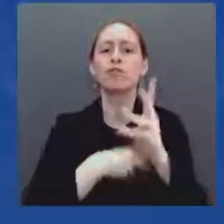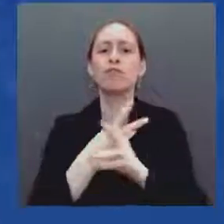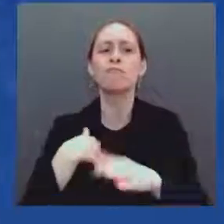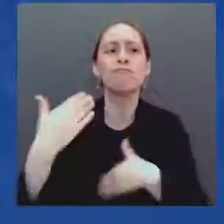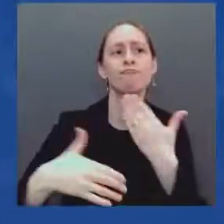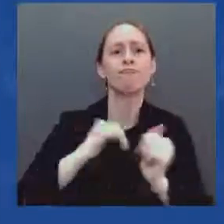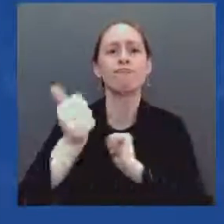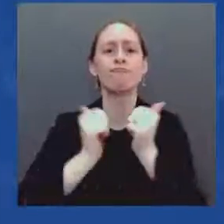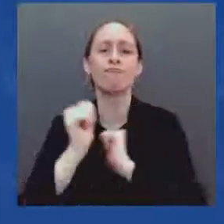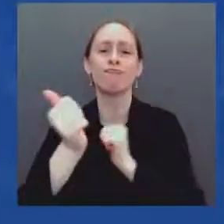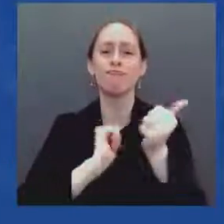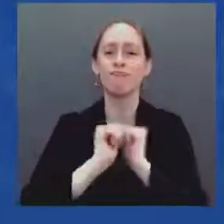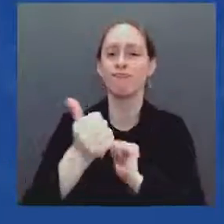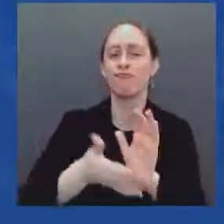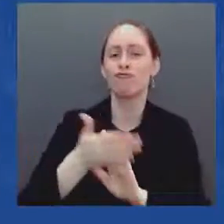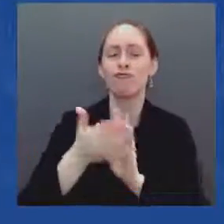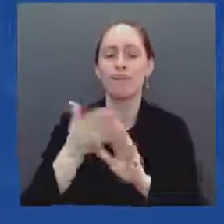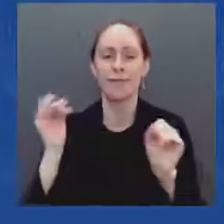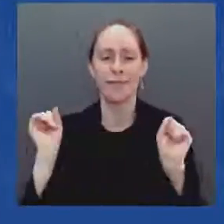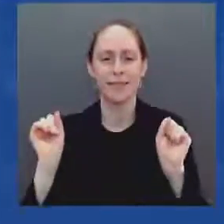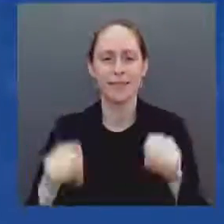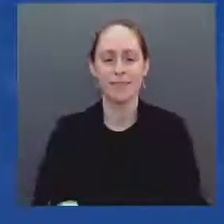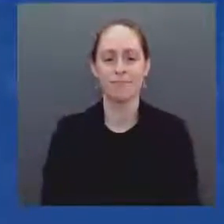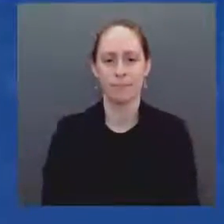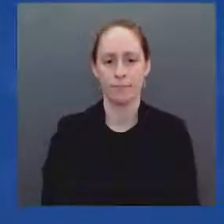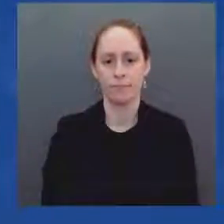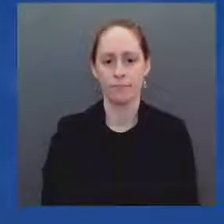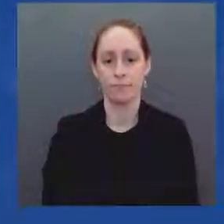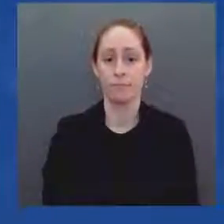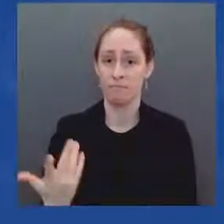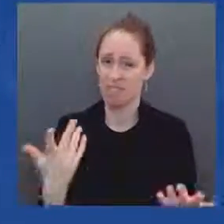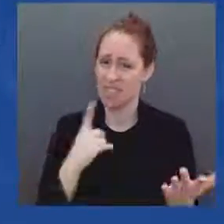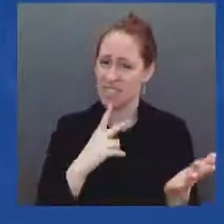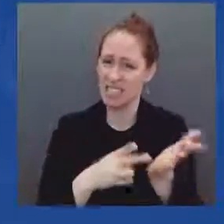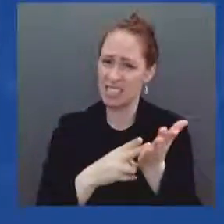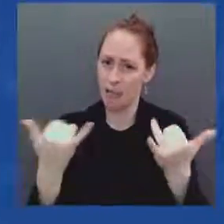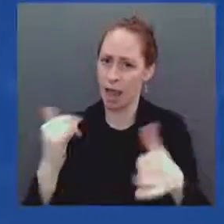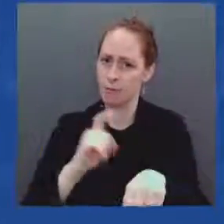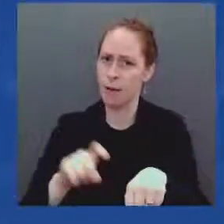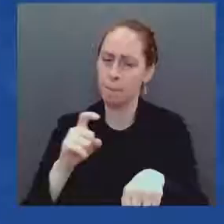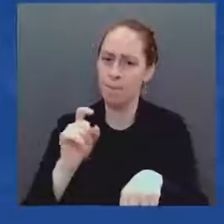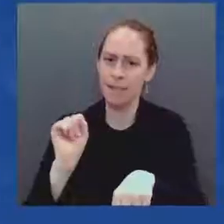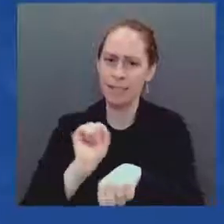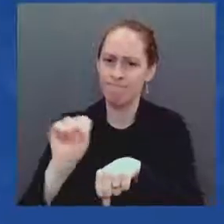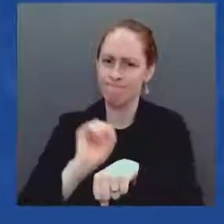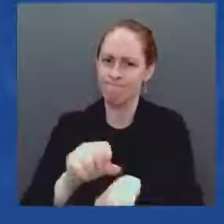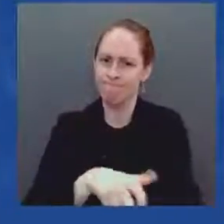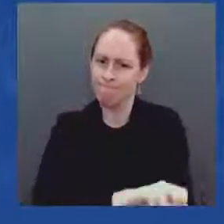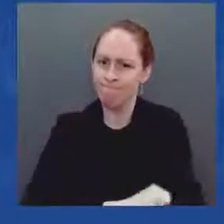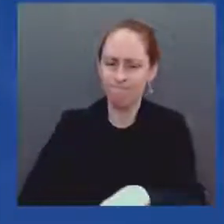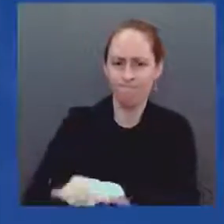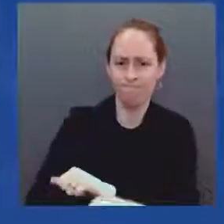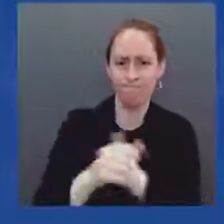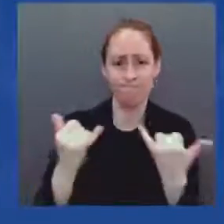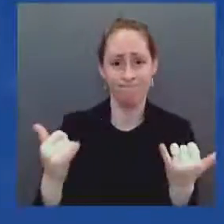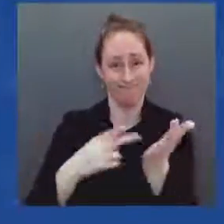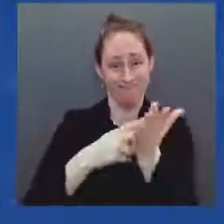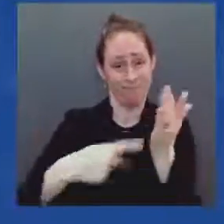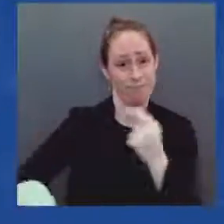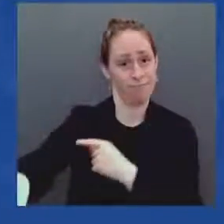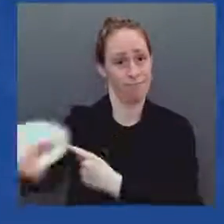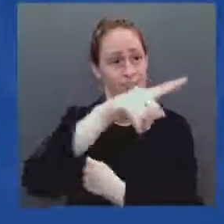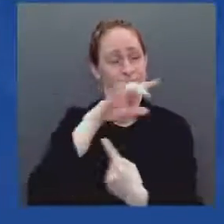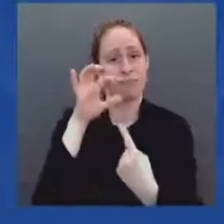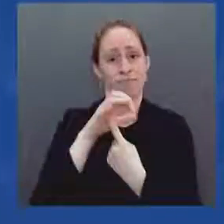up. And I can think of no better group of people to pick it up with. It takes state leaders, federal business,